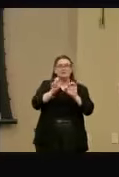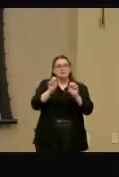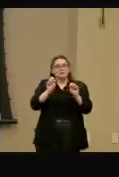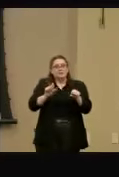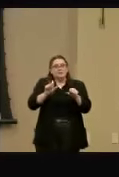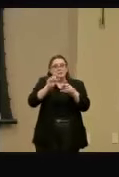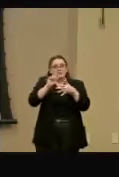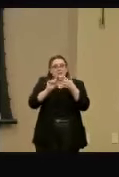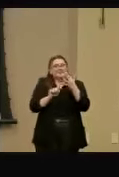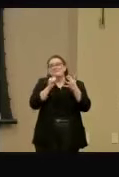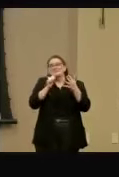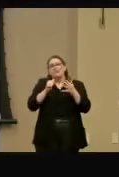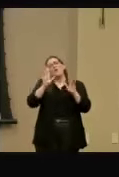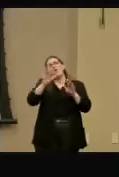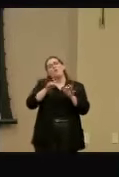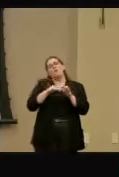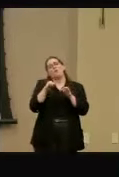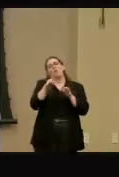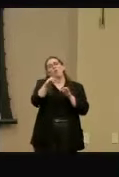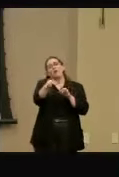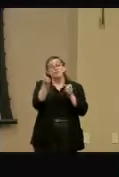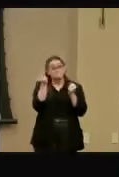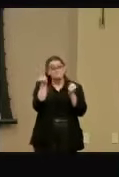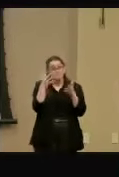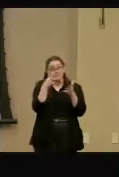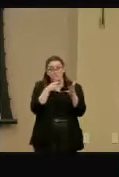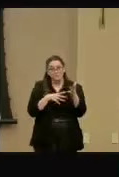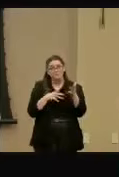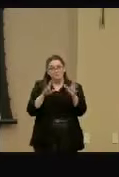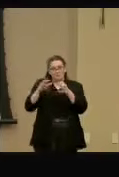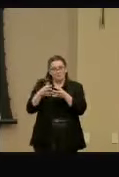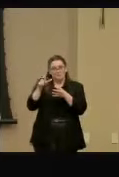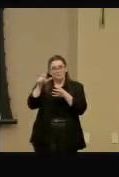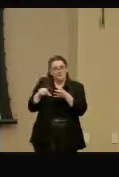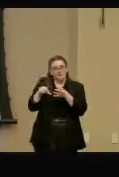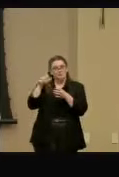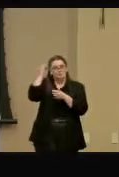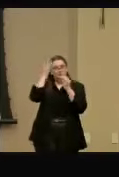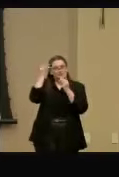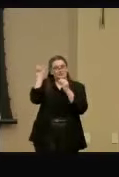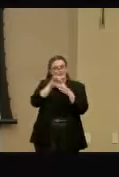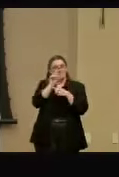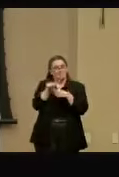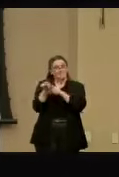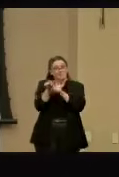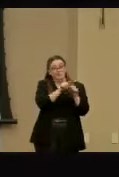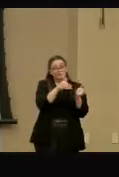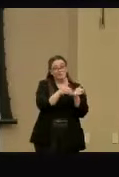oh yeah, I'll put this on the back burner. For the vast majority of women, we need to think about these questions, and so does the